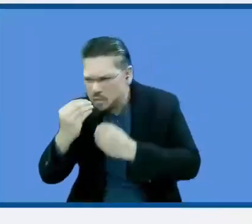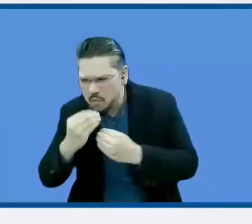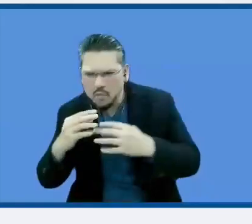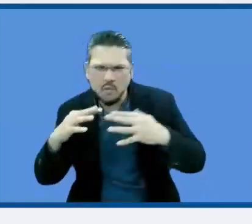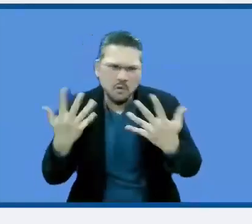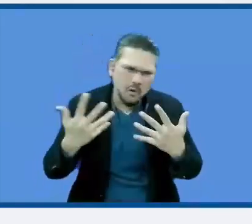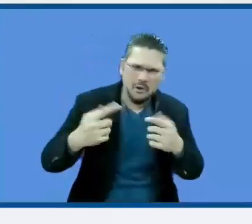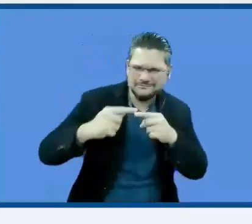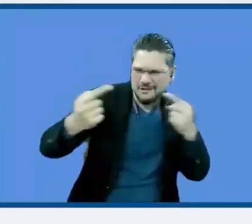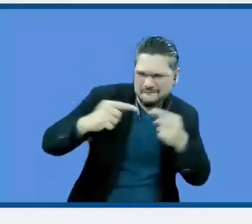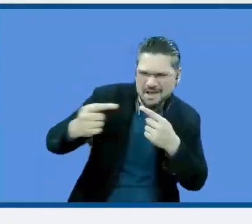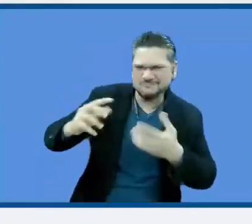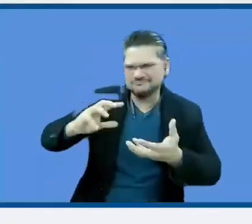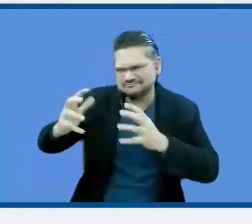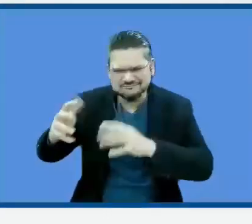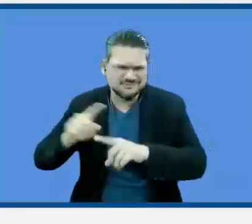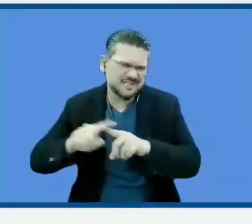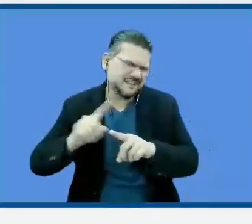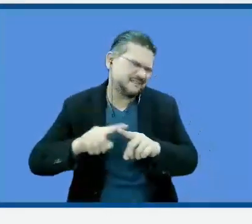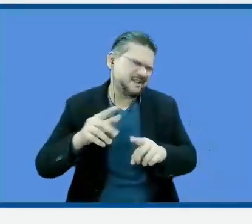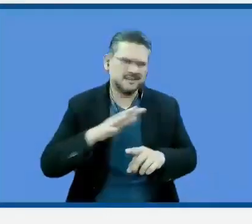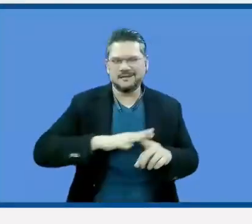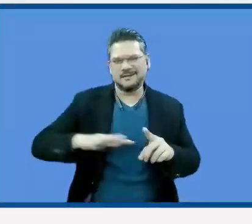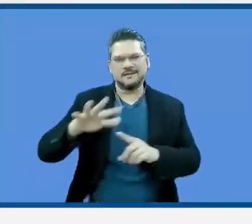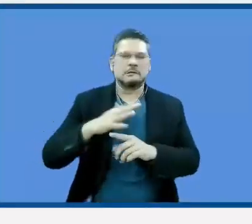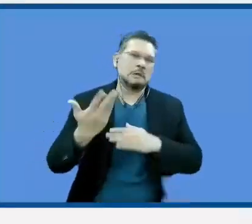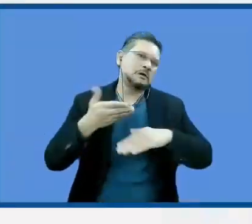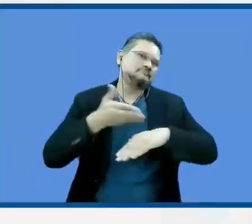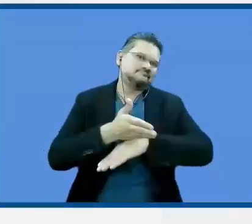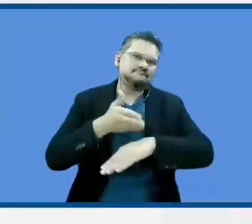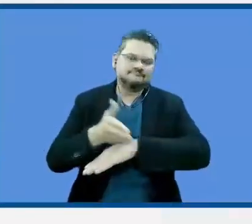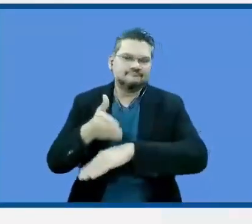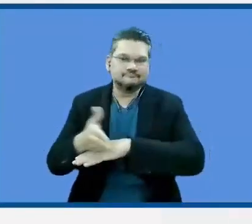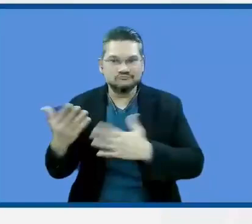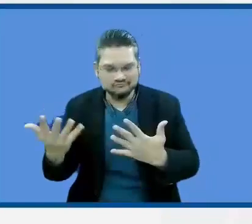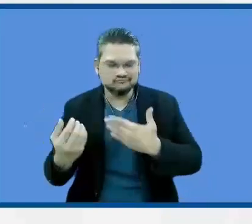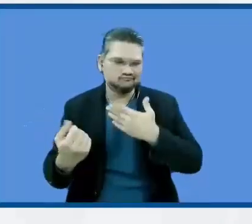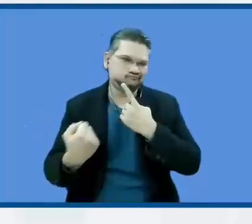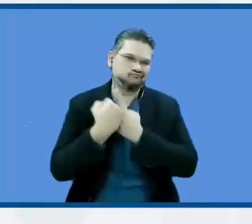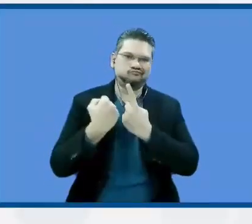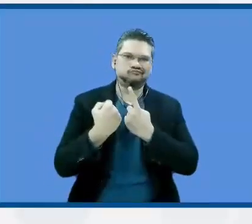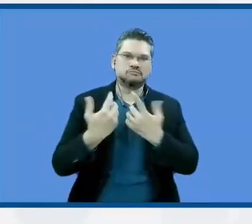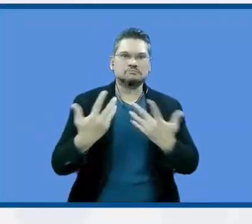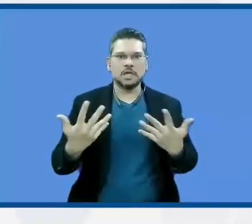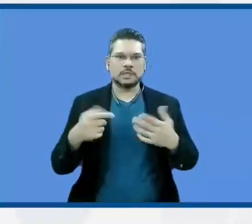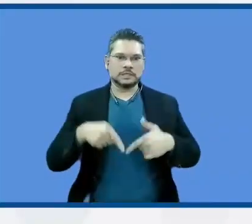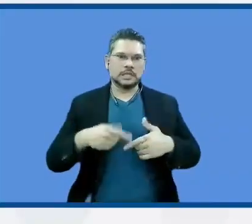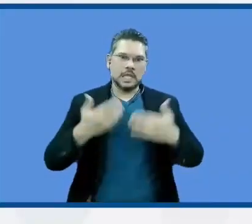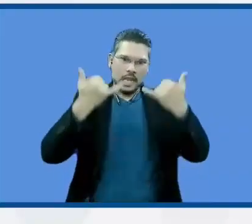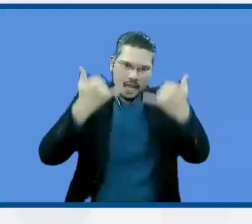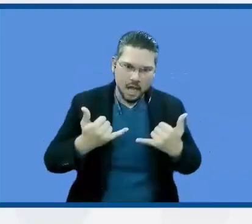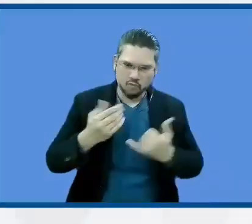place very far from here. So the criticality of investing in disaster risk reduction and in climate